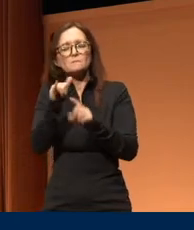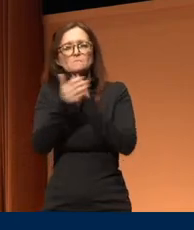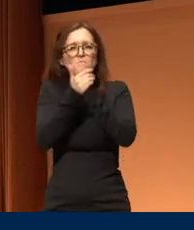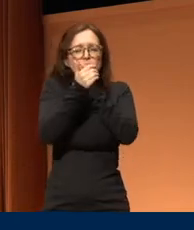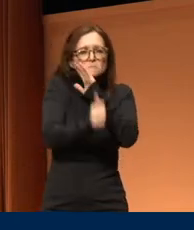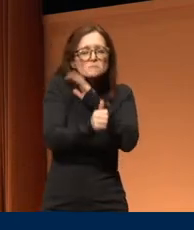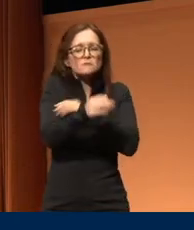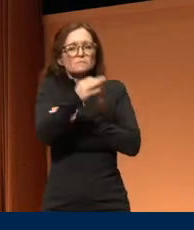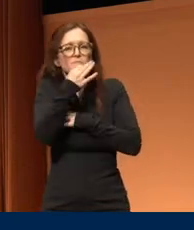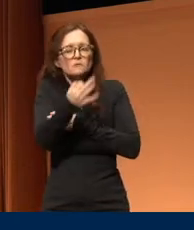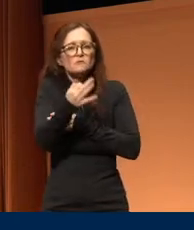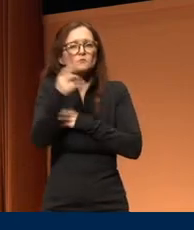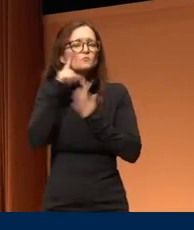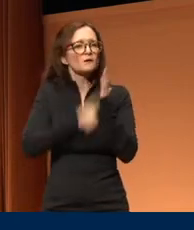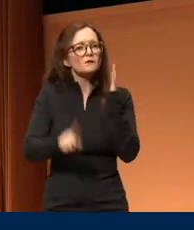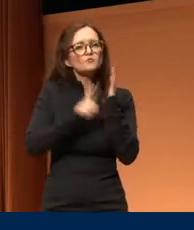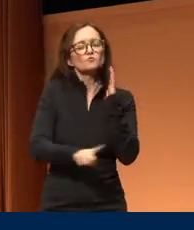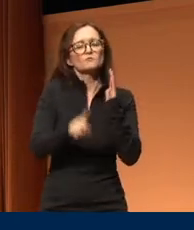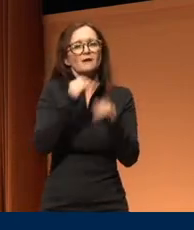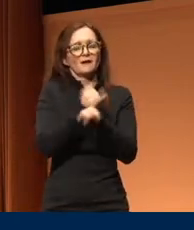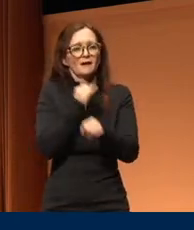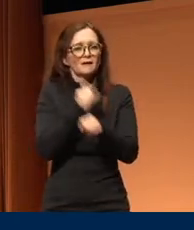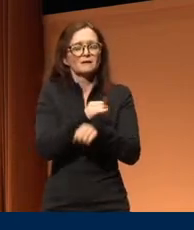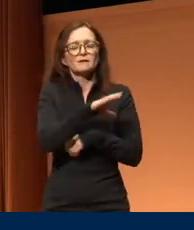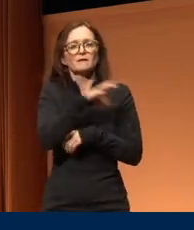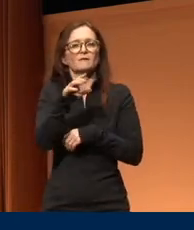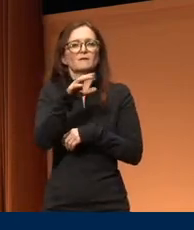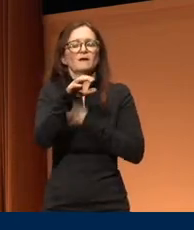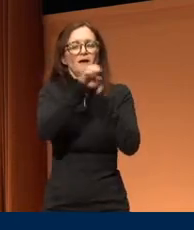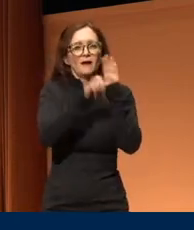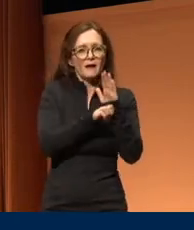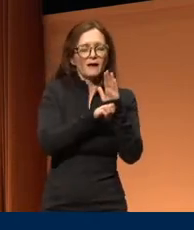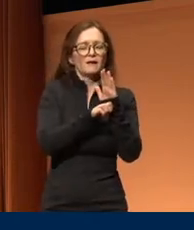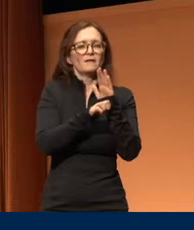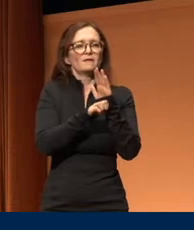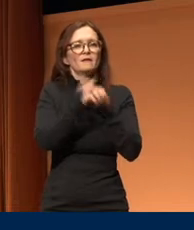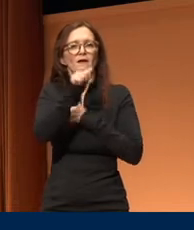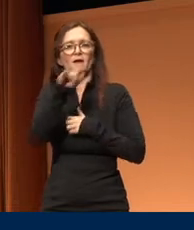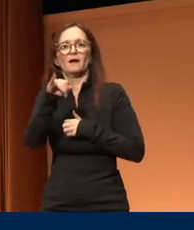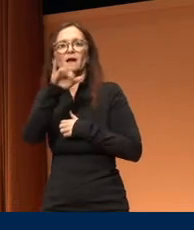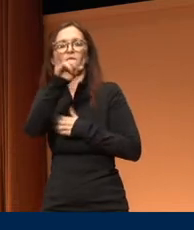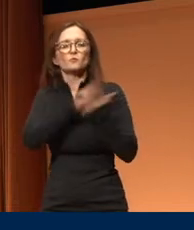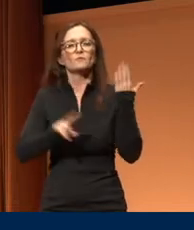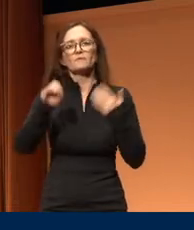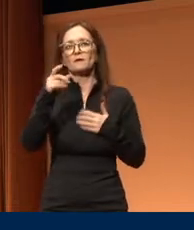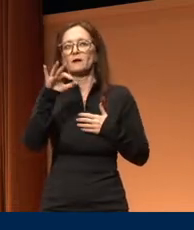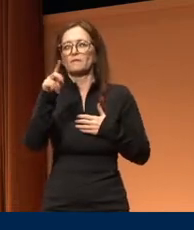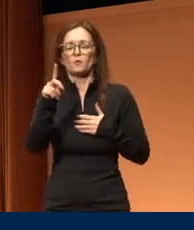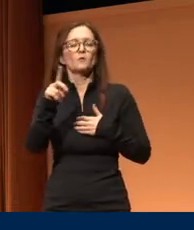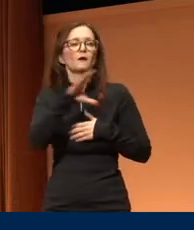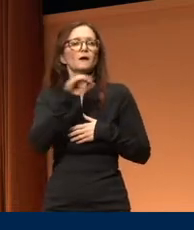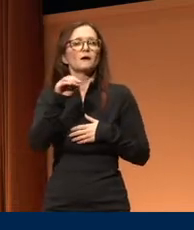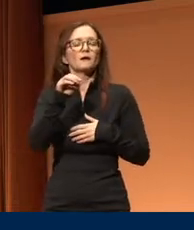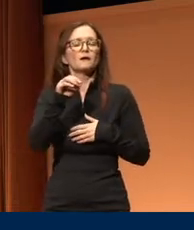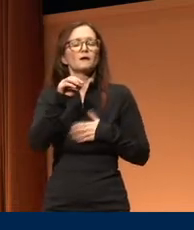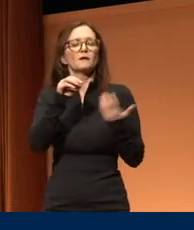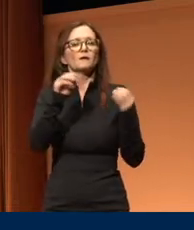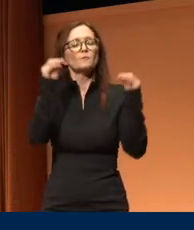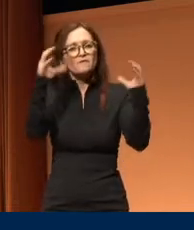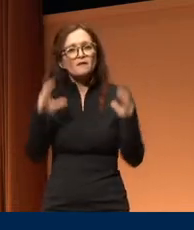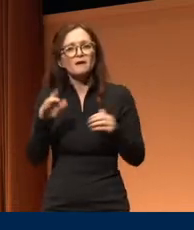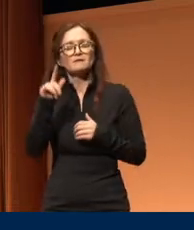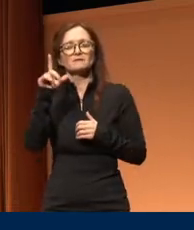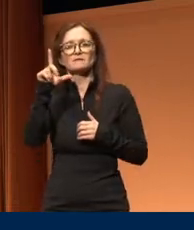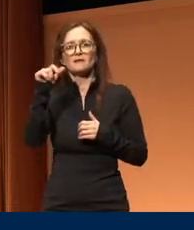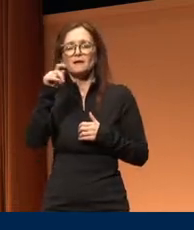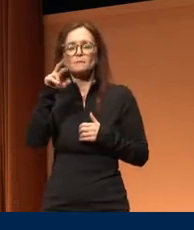researcher at the Institute for Ethics in AI at the University of Oxford. Professor Landemore is currently working with the